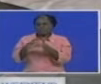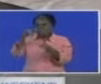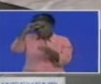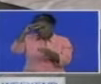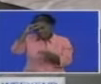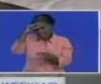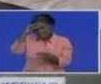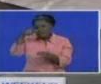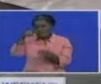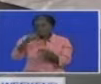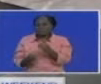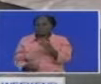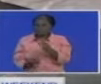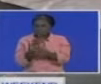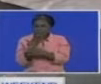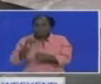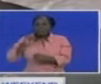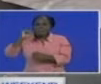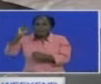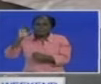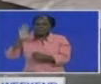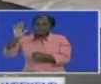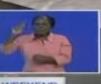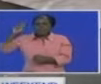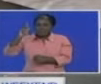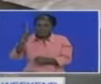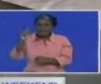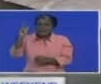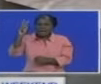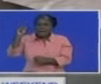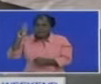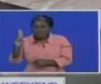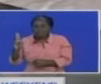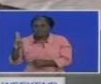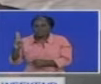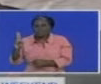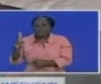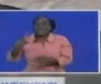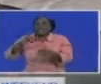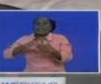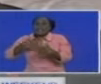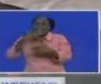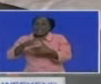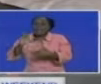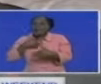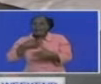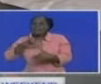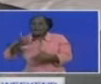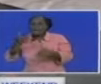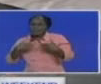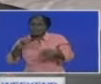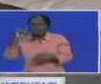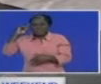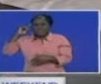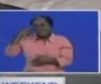They form their party, which is the Kenya African National Union, KANU. And then you have other people who think